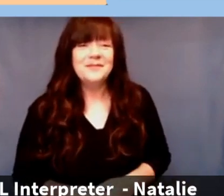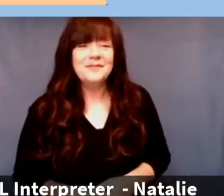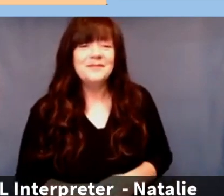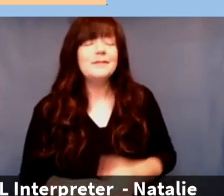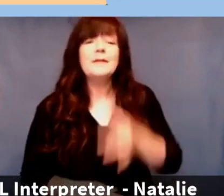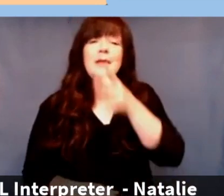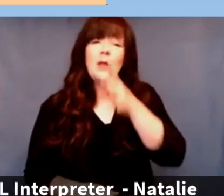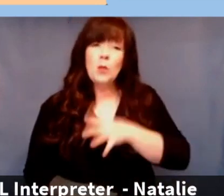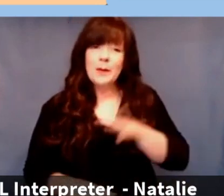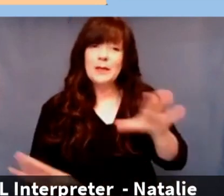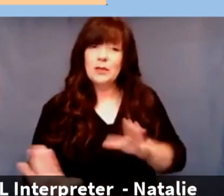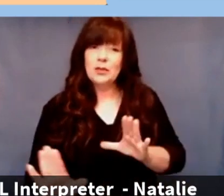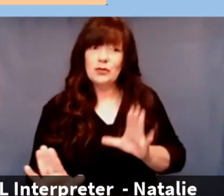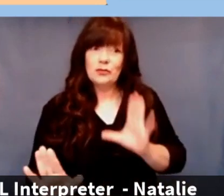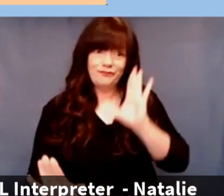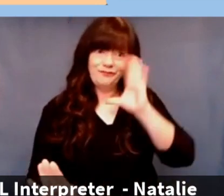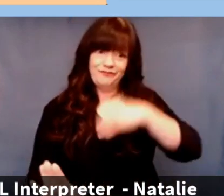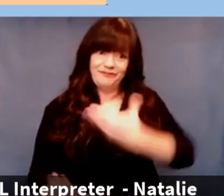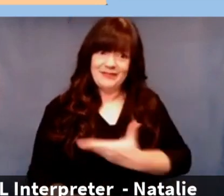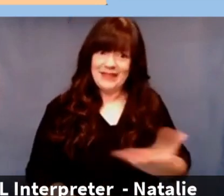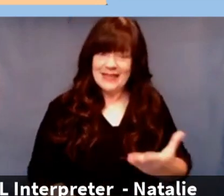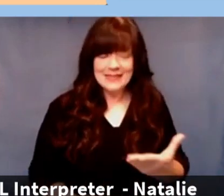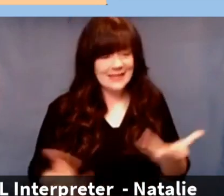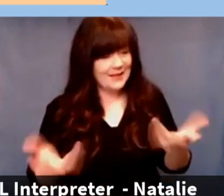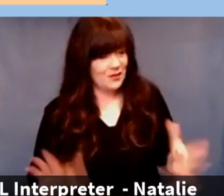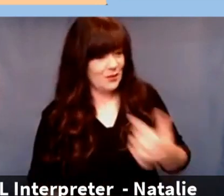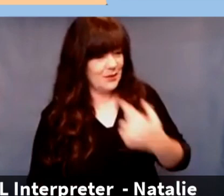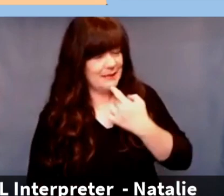women do the craziest things. That's all I have to say. Like,